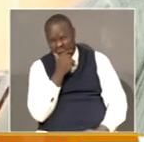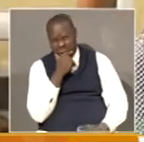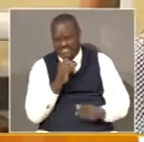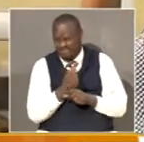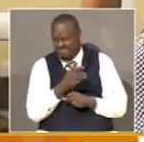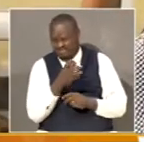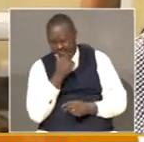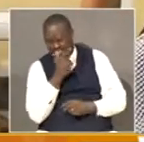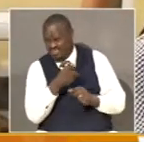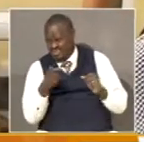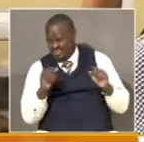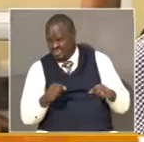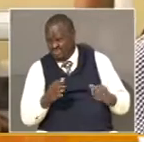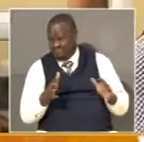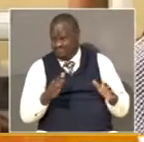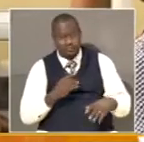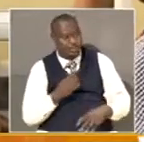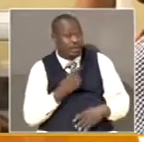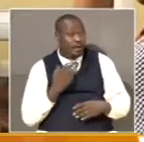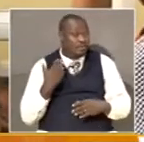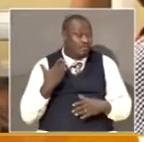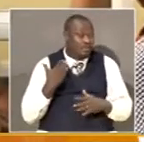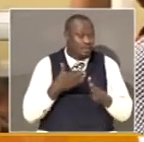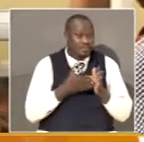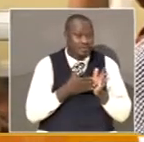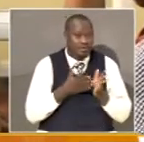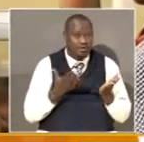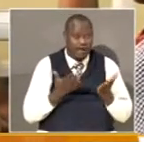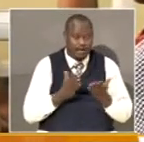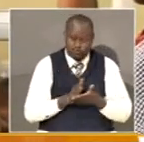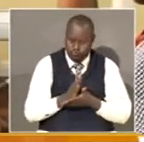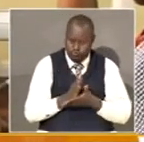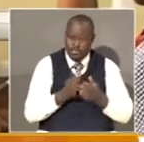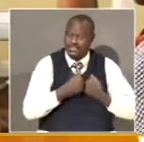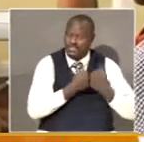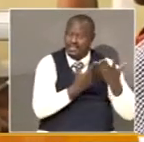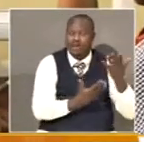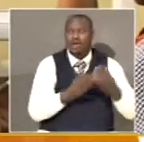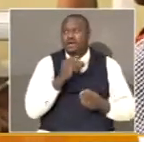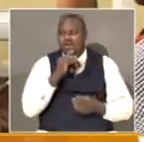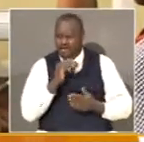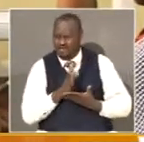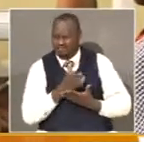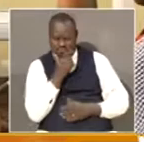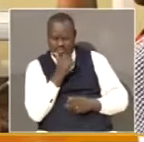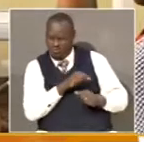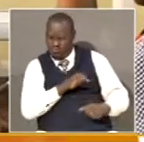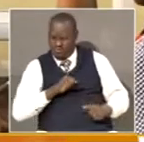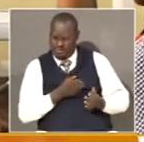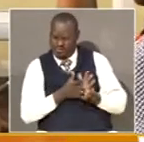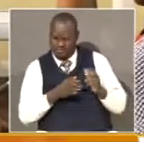workmates. But the challenges, notwithstanding, the men were not sure the women would